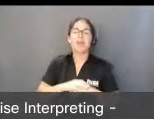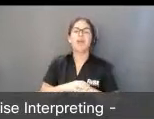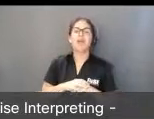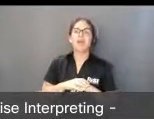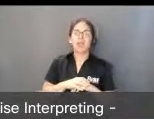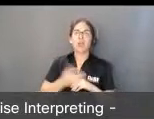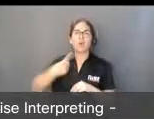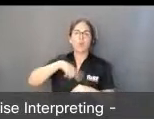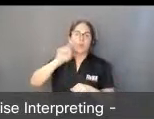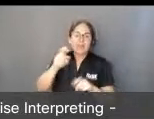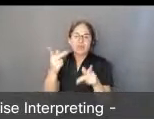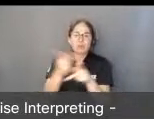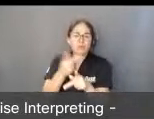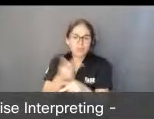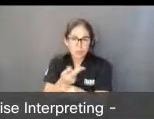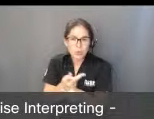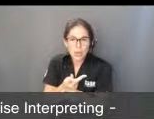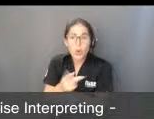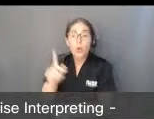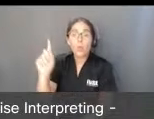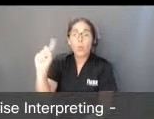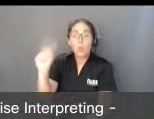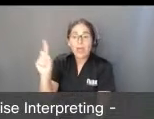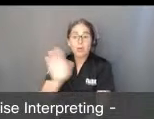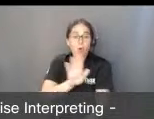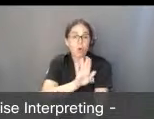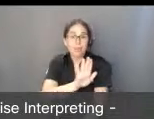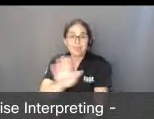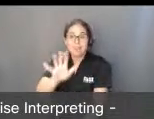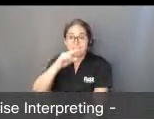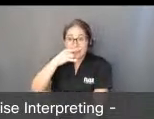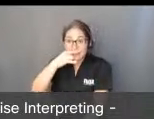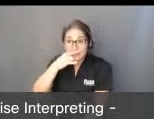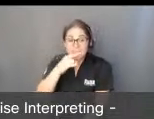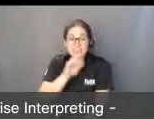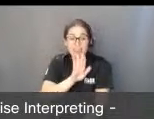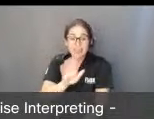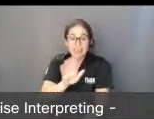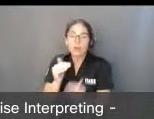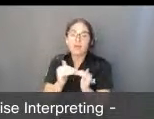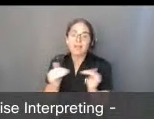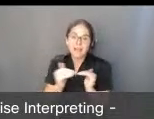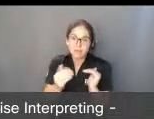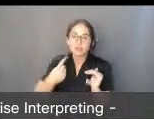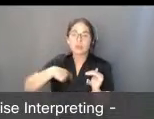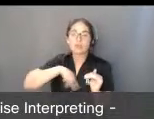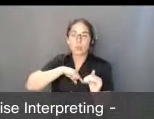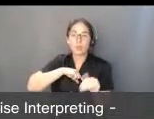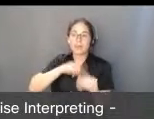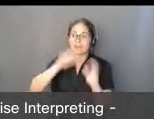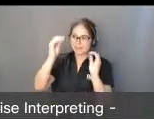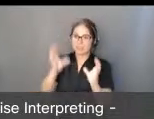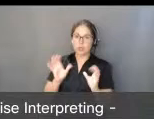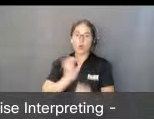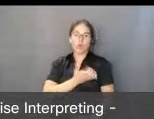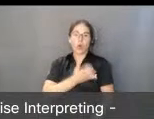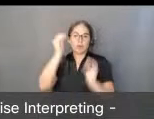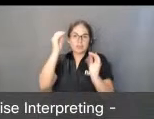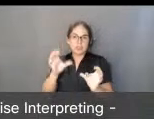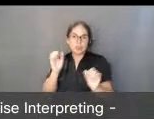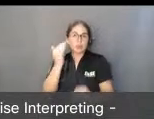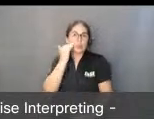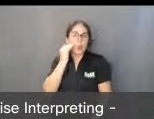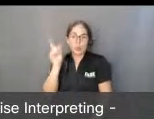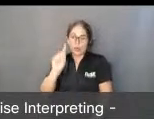we have to figure out where the kids are so that teachers have a starting place for the kids. So my question is there a plan